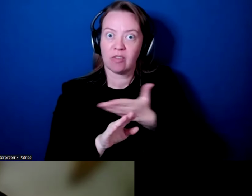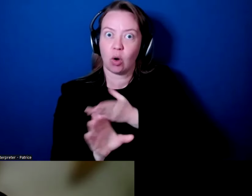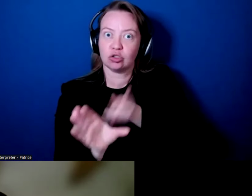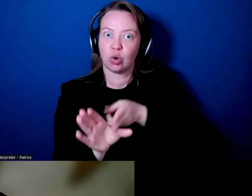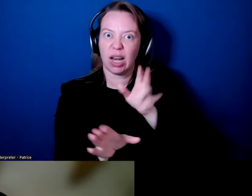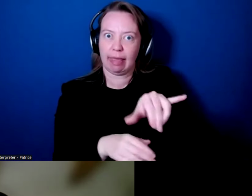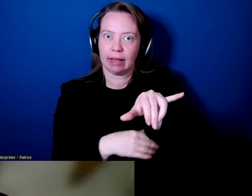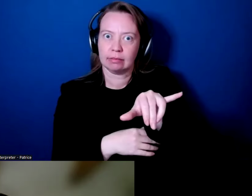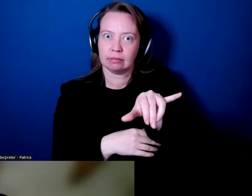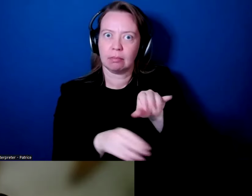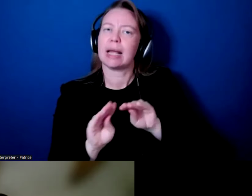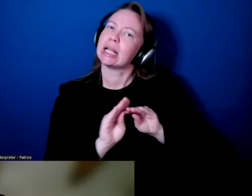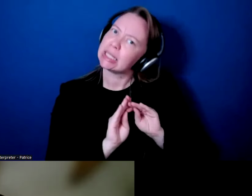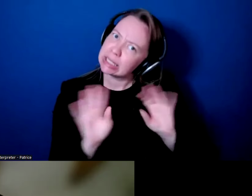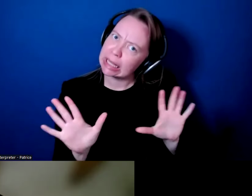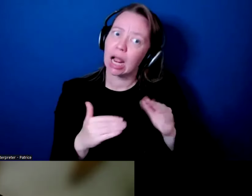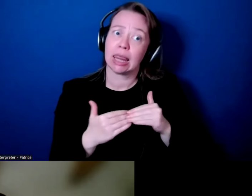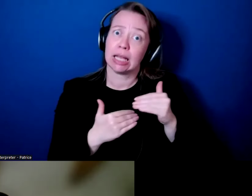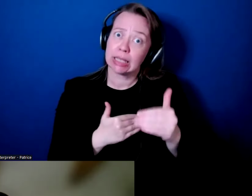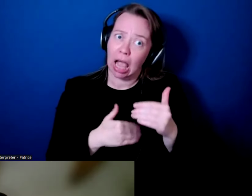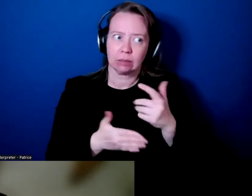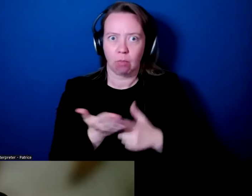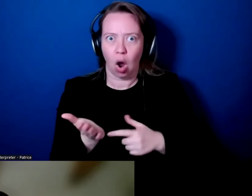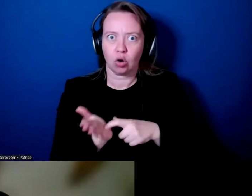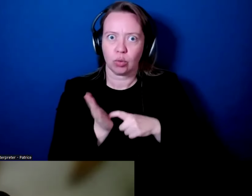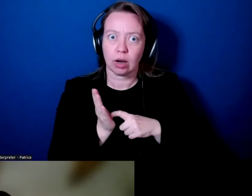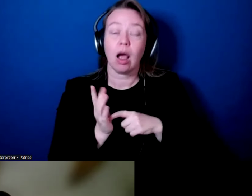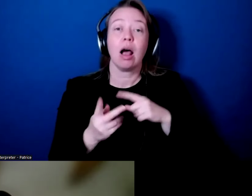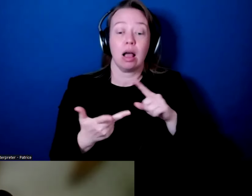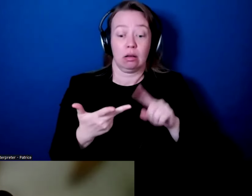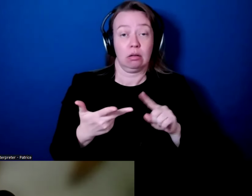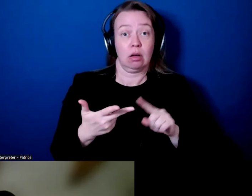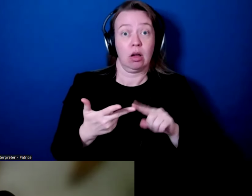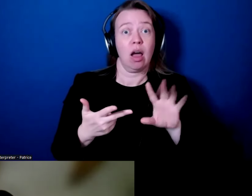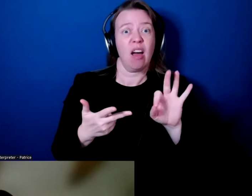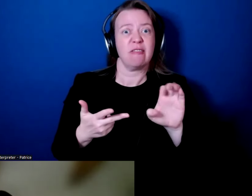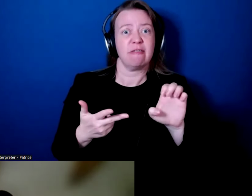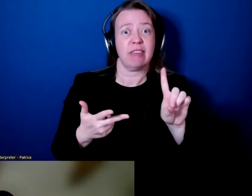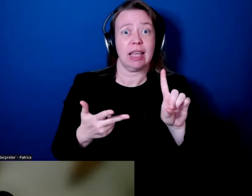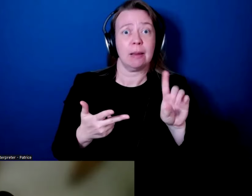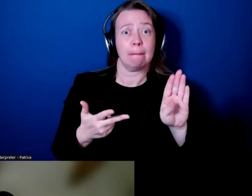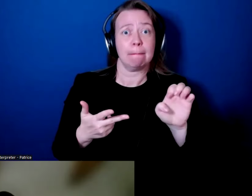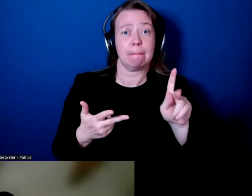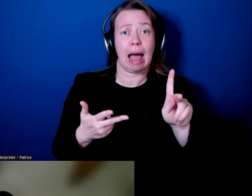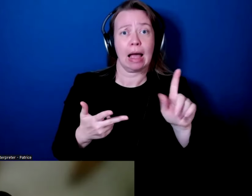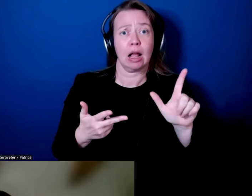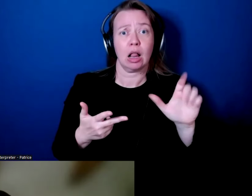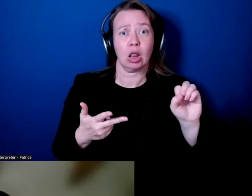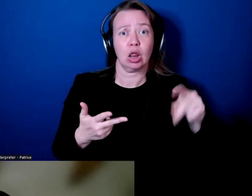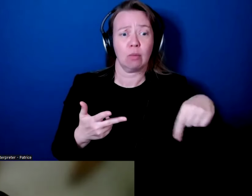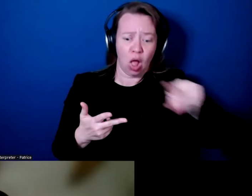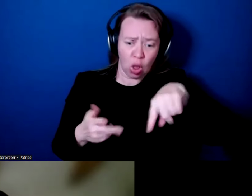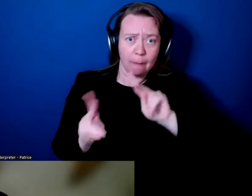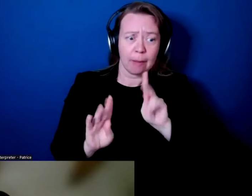really clear about what are the next steps and what is the feedback loop so that people who have given their time and their expertise are